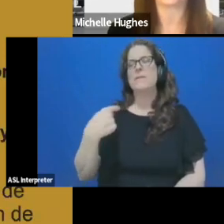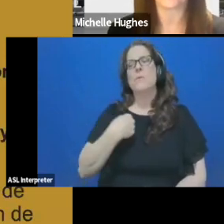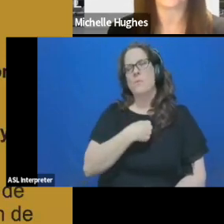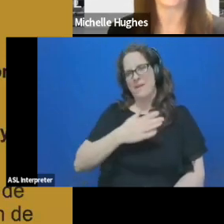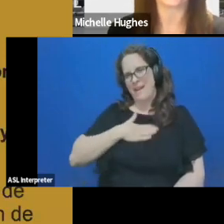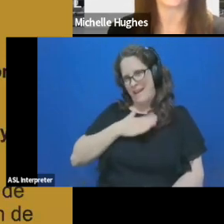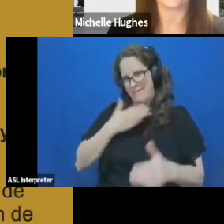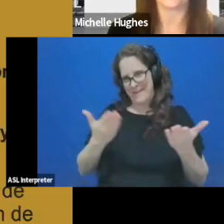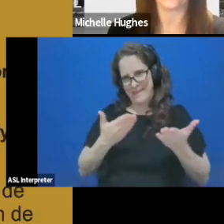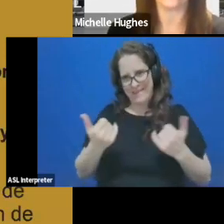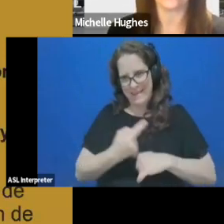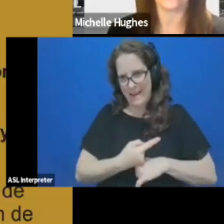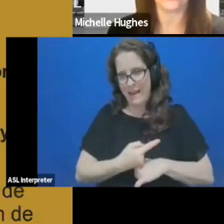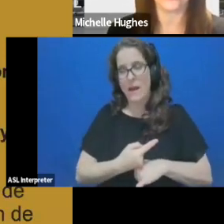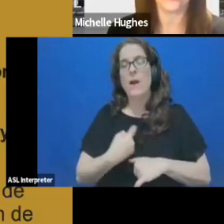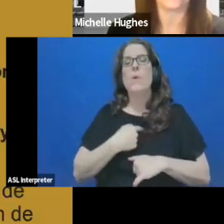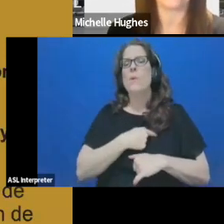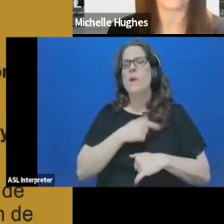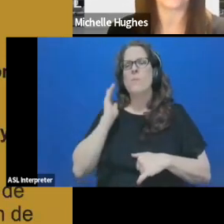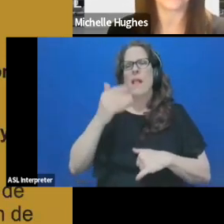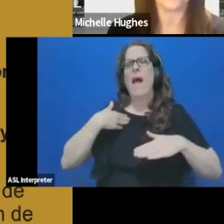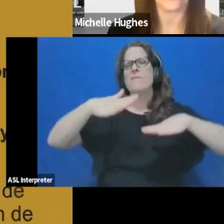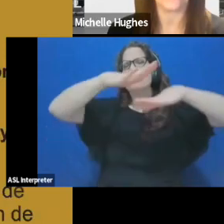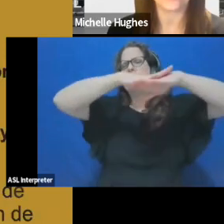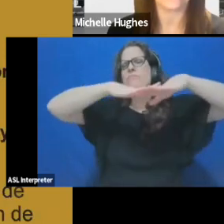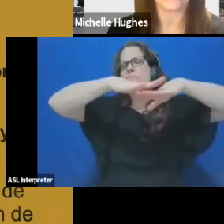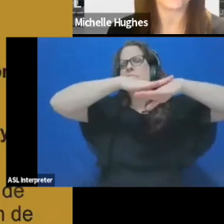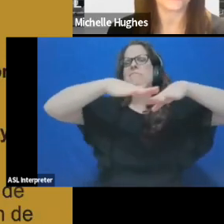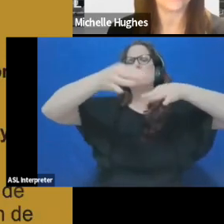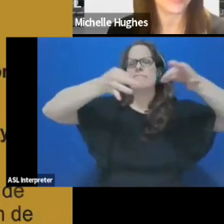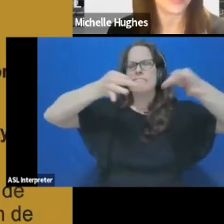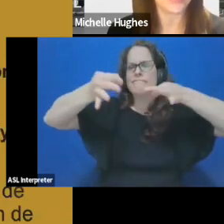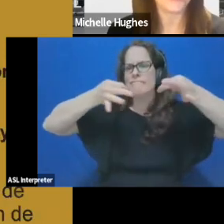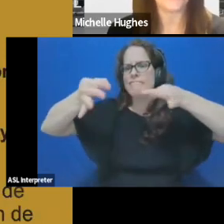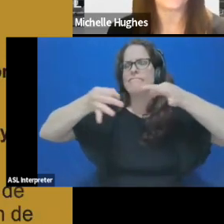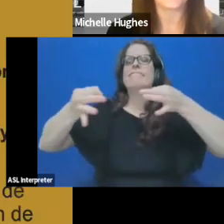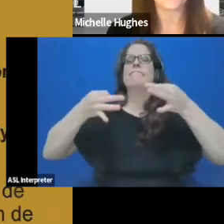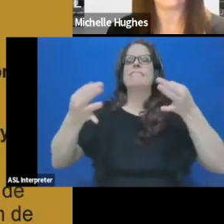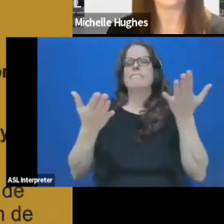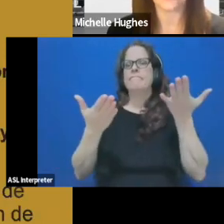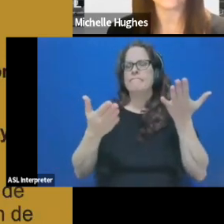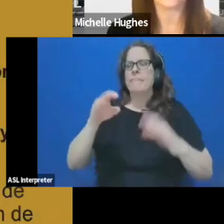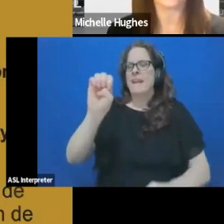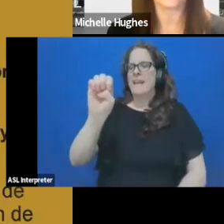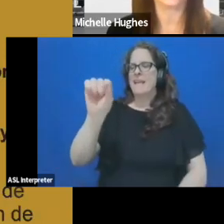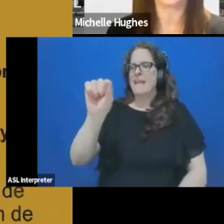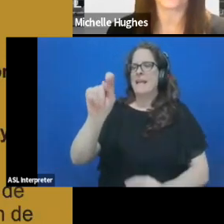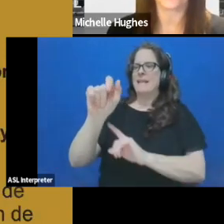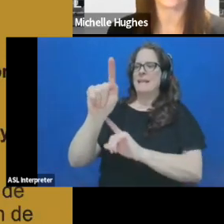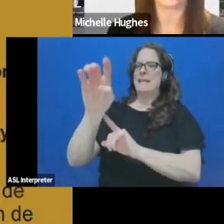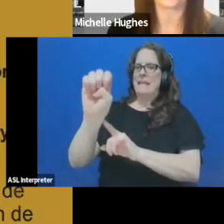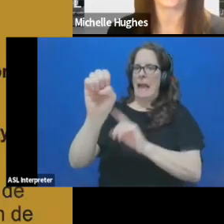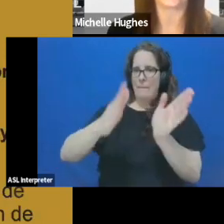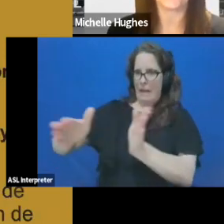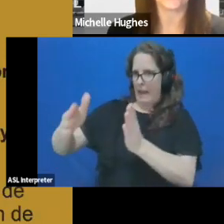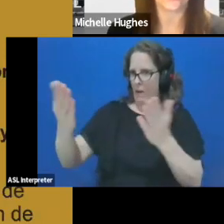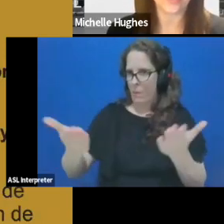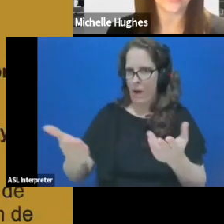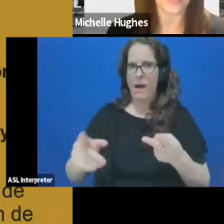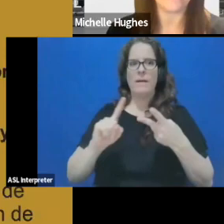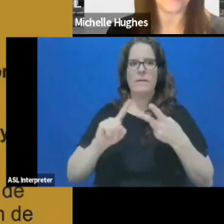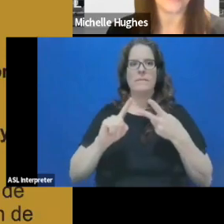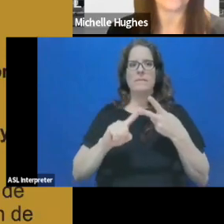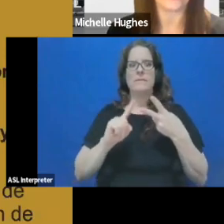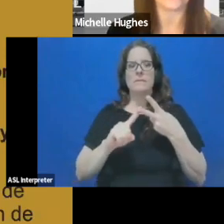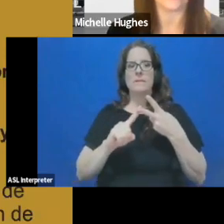aim to provide a high-level overview of the basic components of an estate plan, how trusts, and in particular special needs